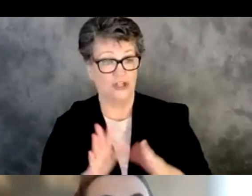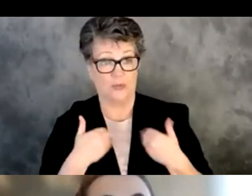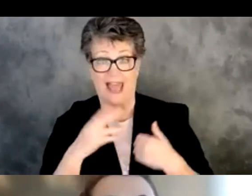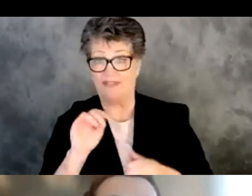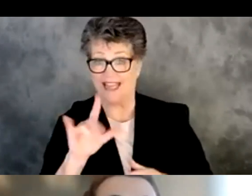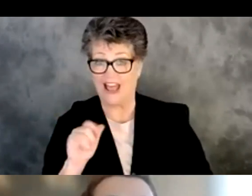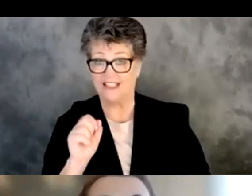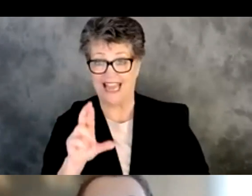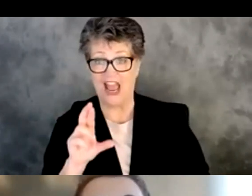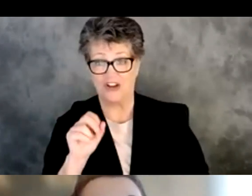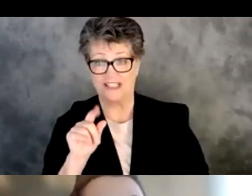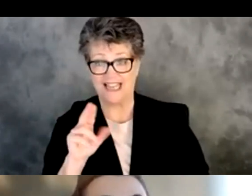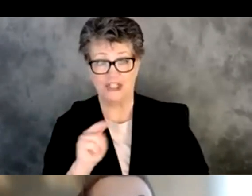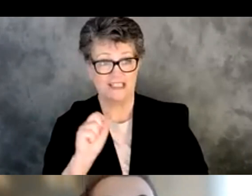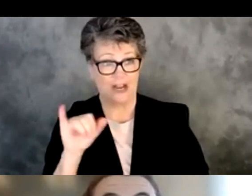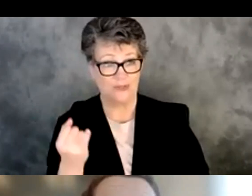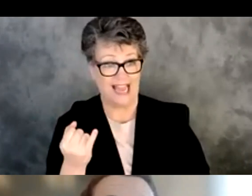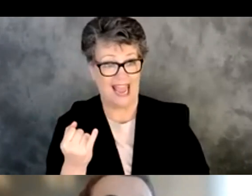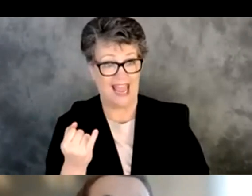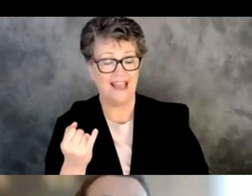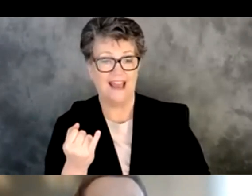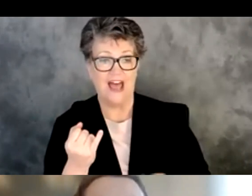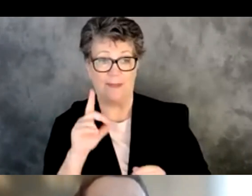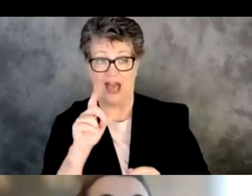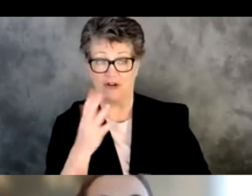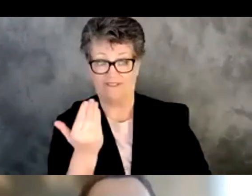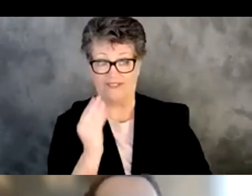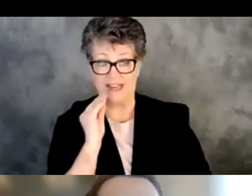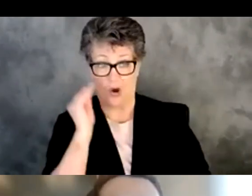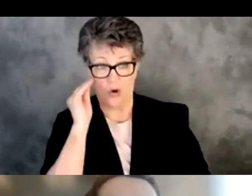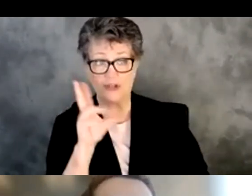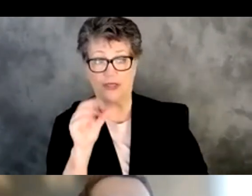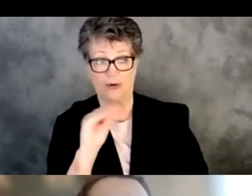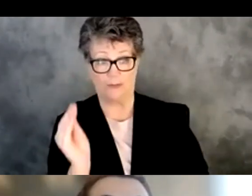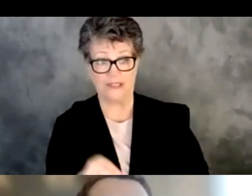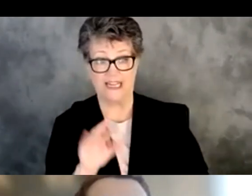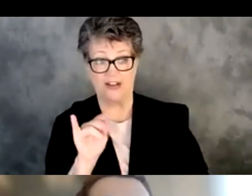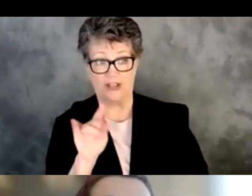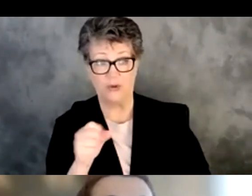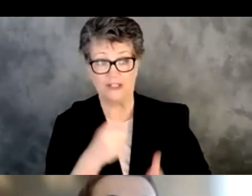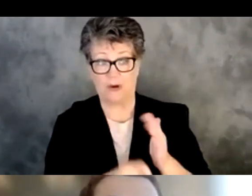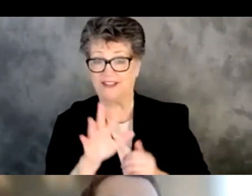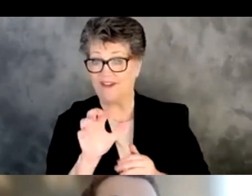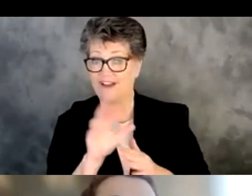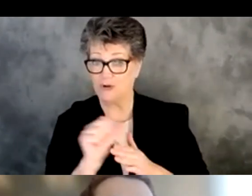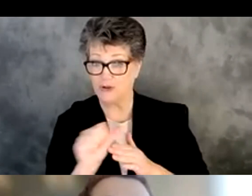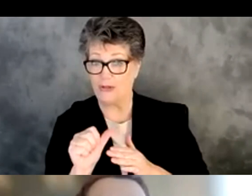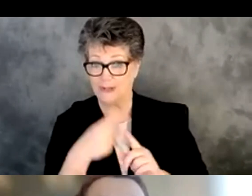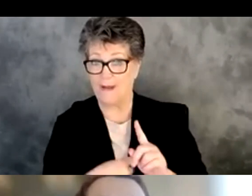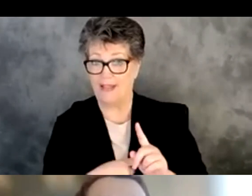Air Station in San Jose, which will be 115 homes, 30% of the units priced at $500 a